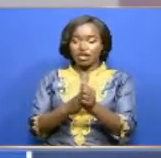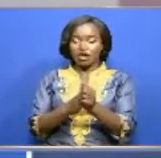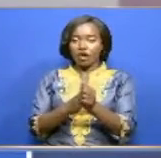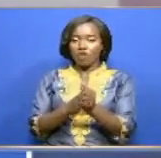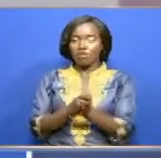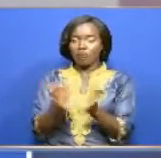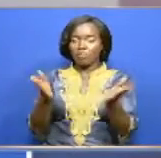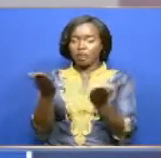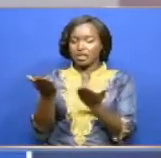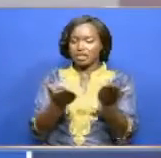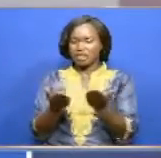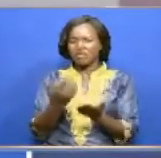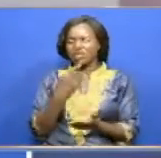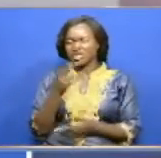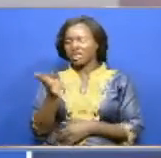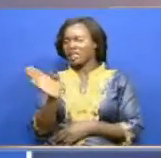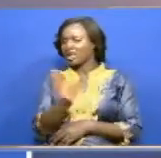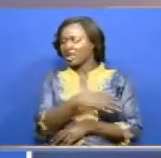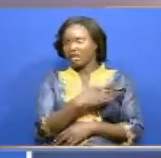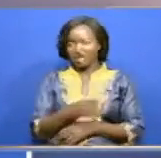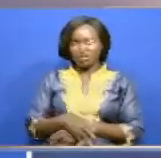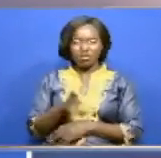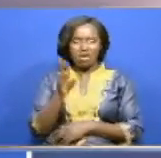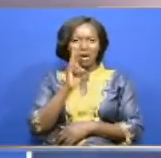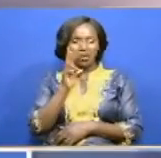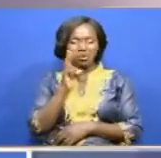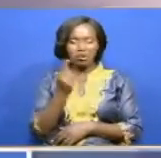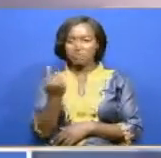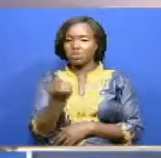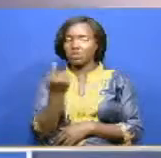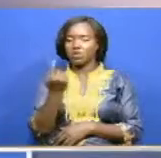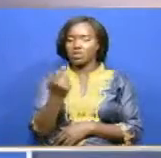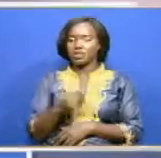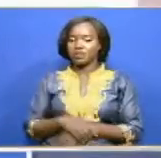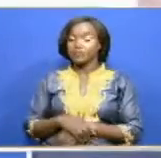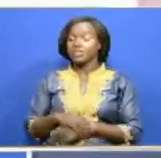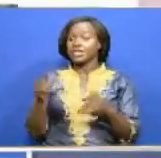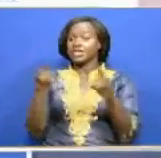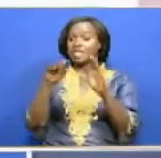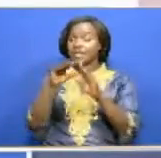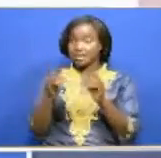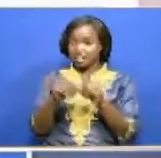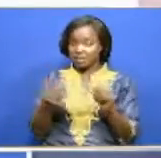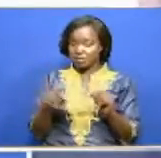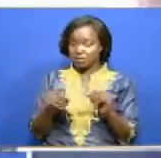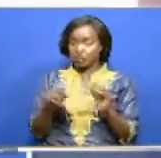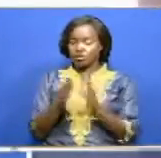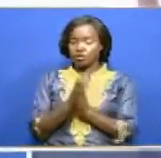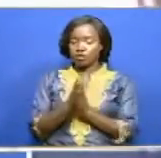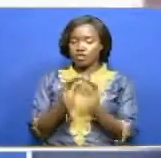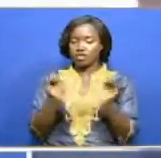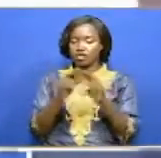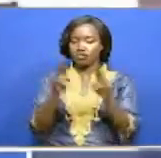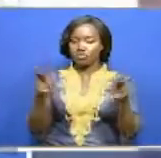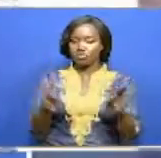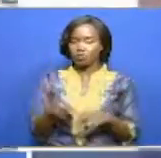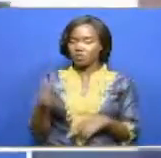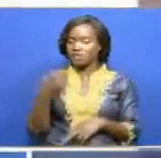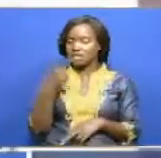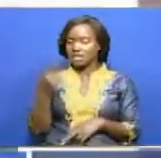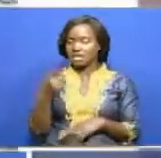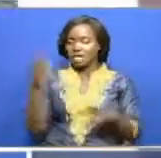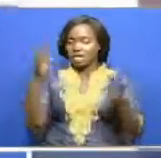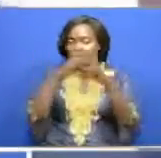Kinyua dismissing the rumors, terming them far-fetched. In a statement to newsrooms, Kenya noted that the head of state